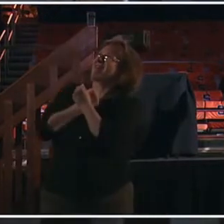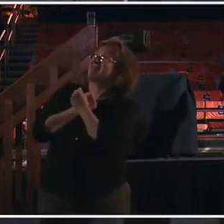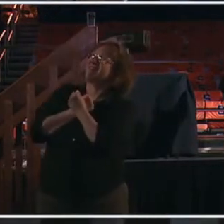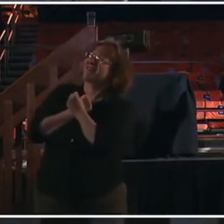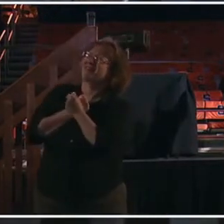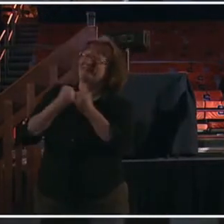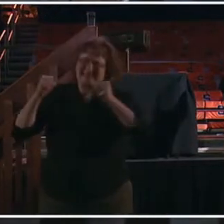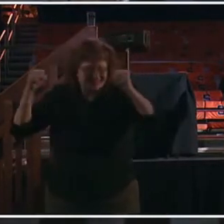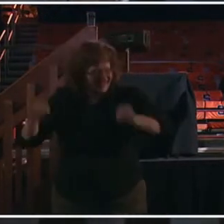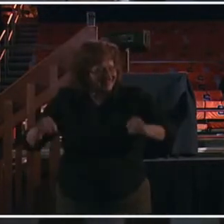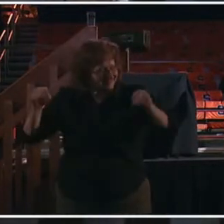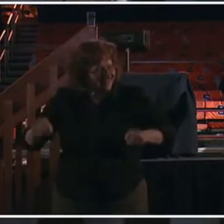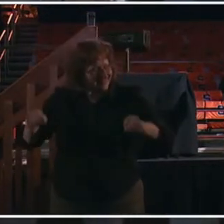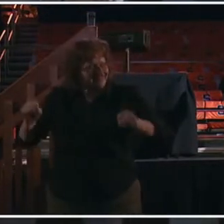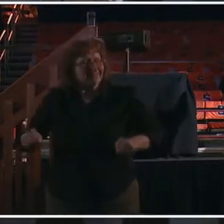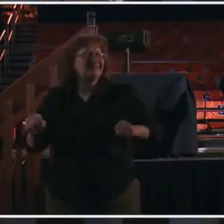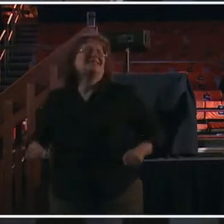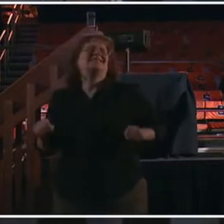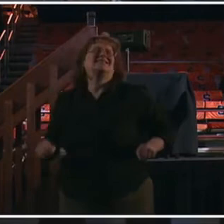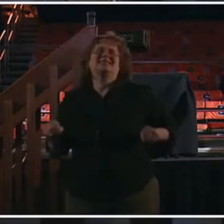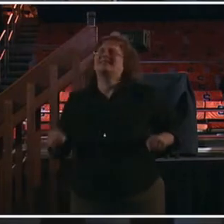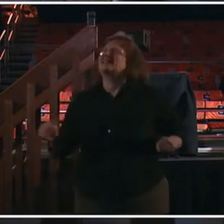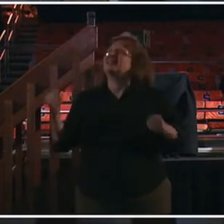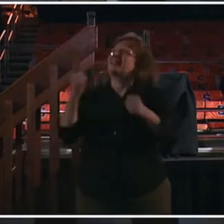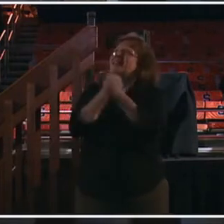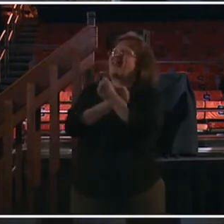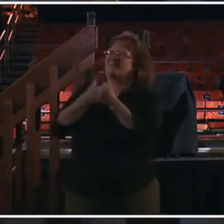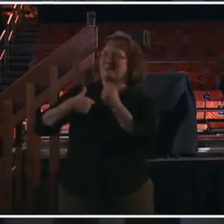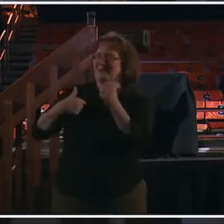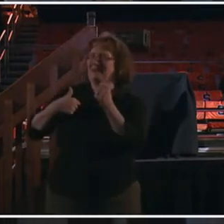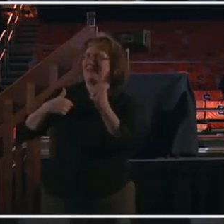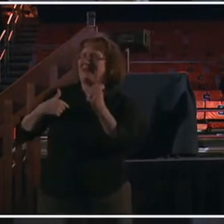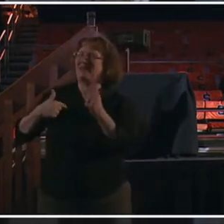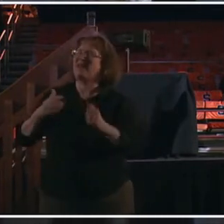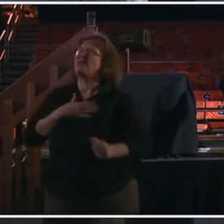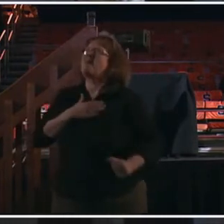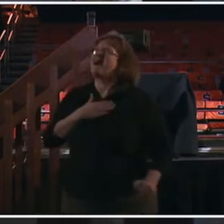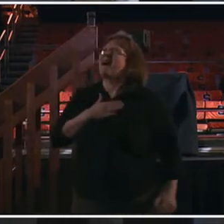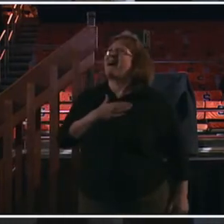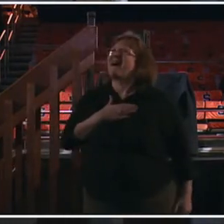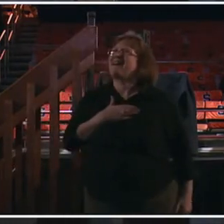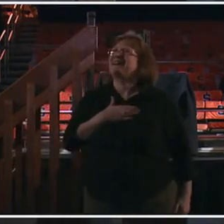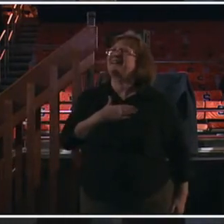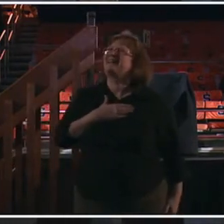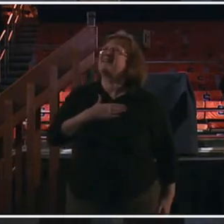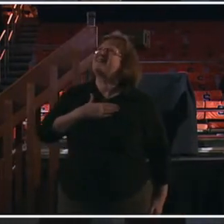Oh, yes, he does.